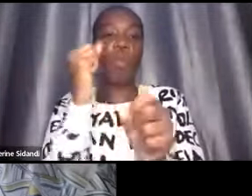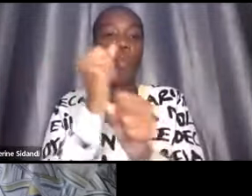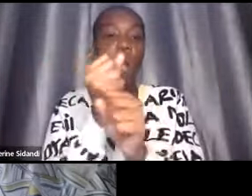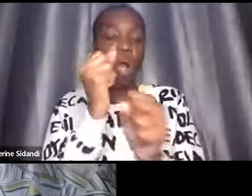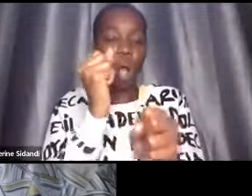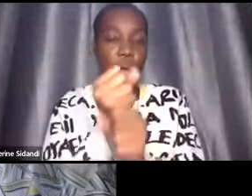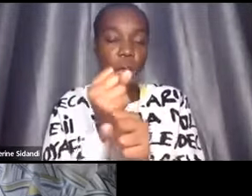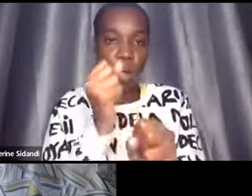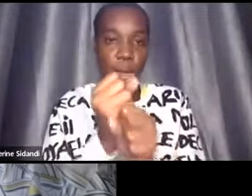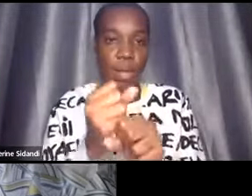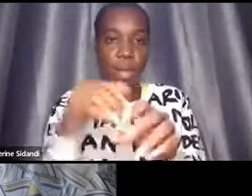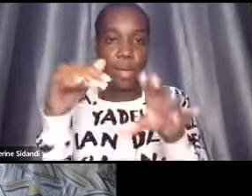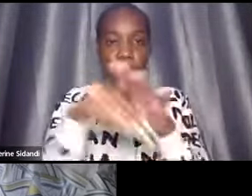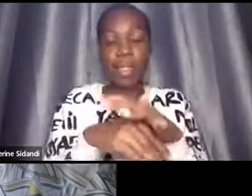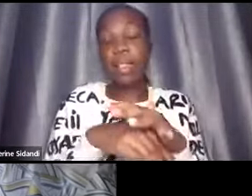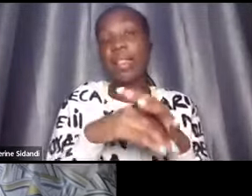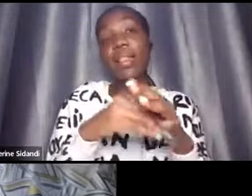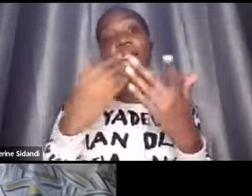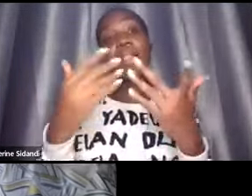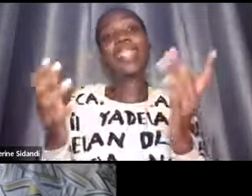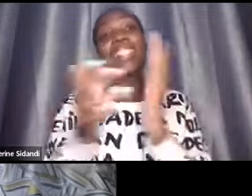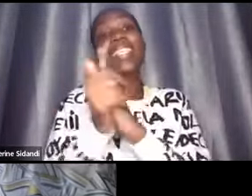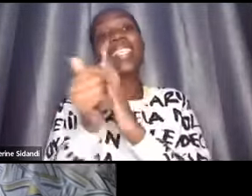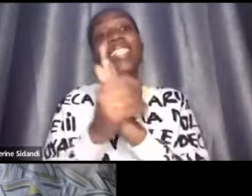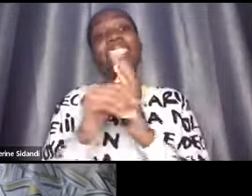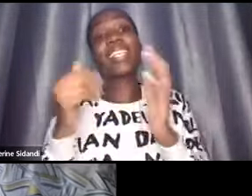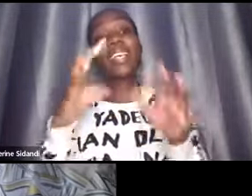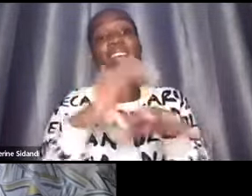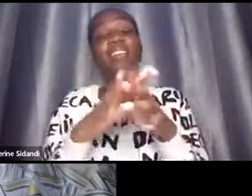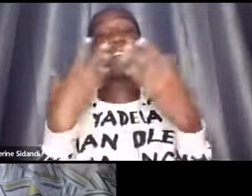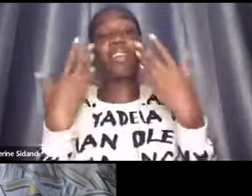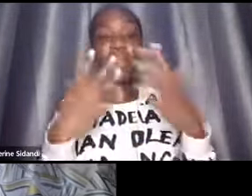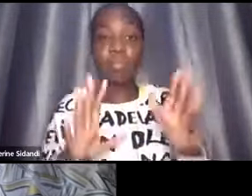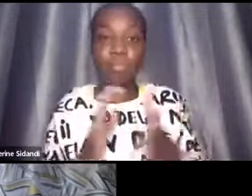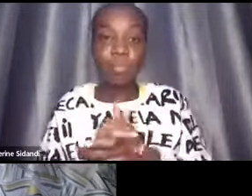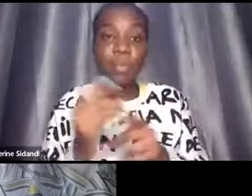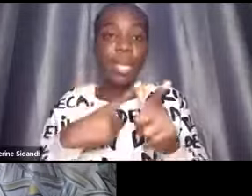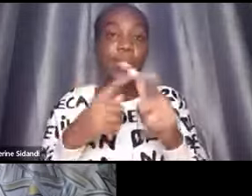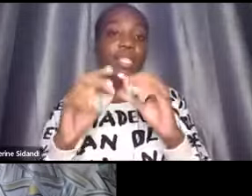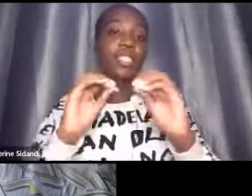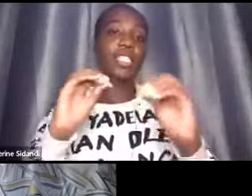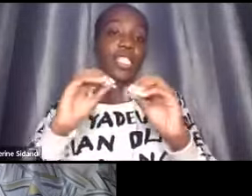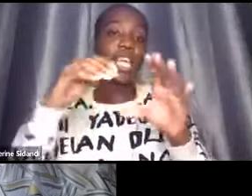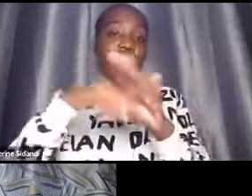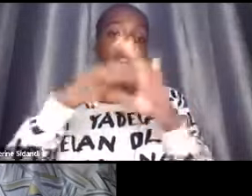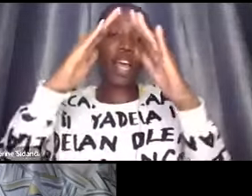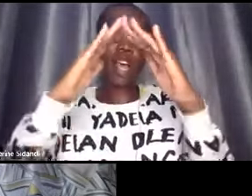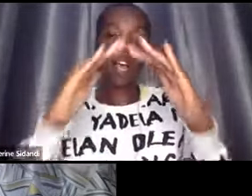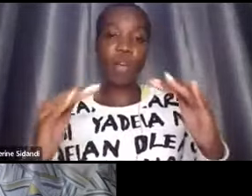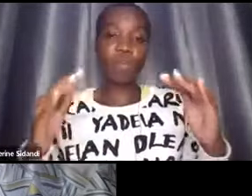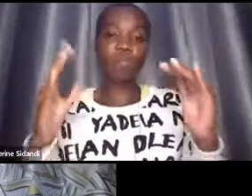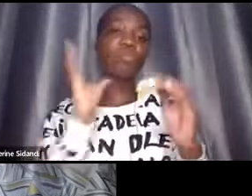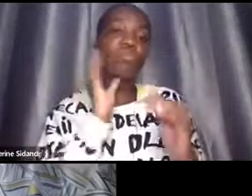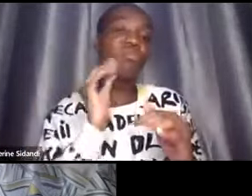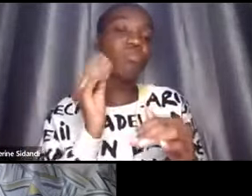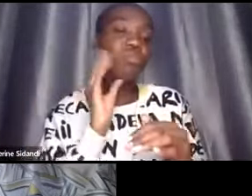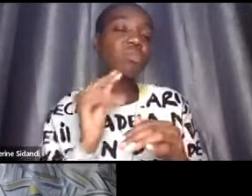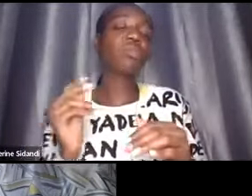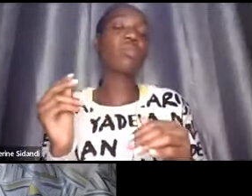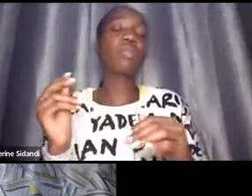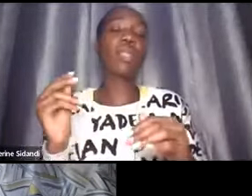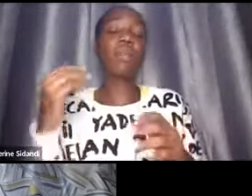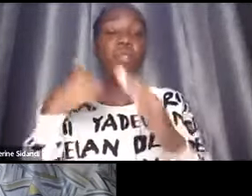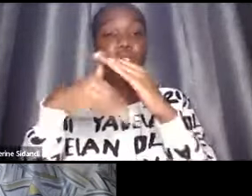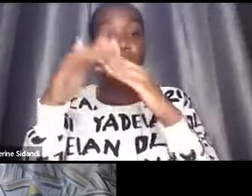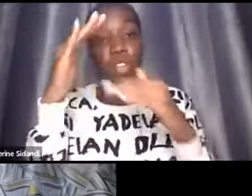in tandem with the skills that they have already gained. Then we teach in-house experts, and then we leave you alone. We come later and we do